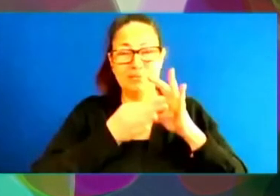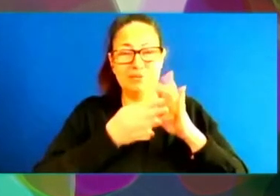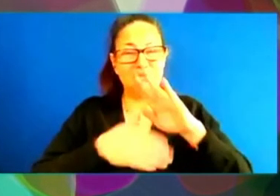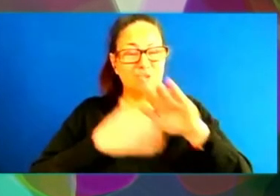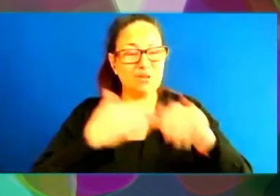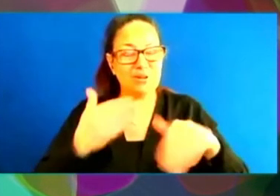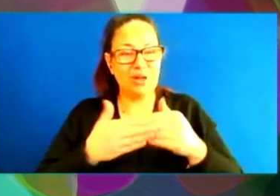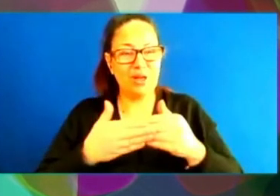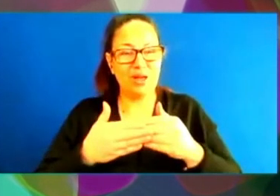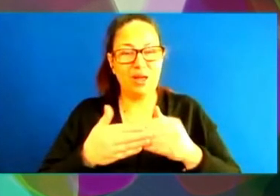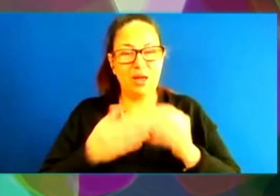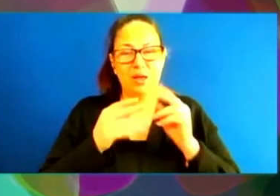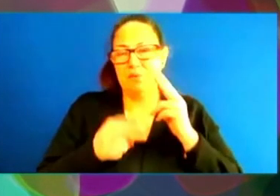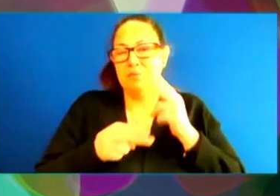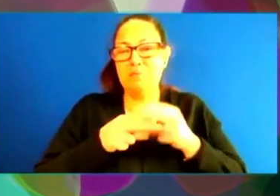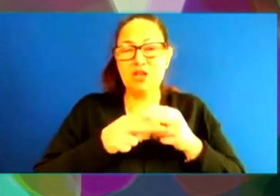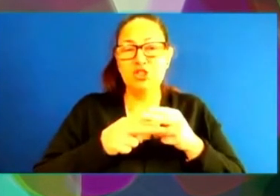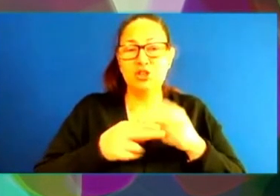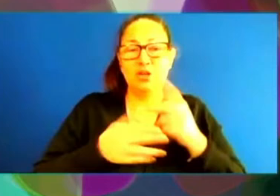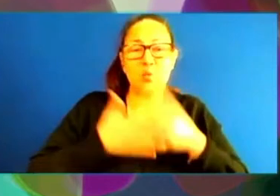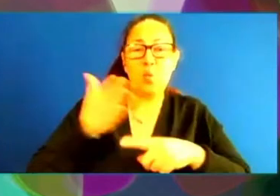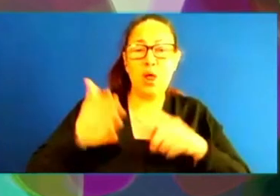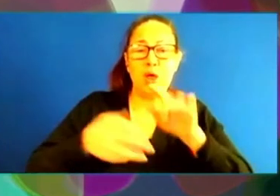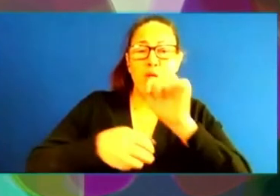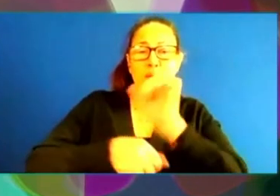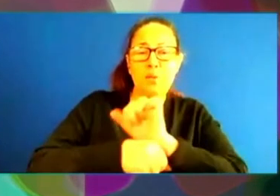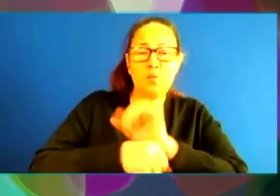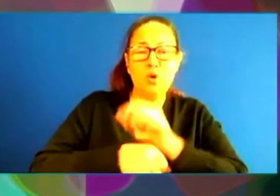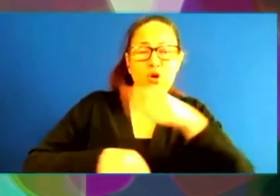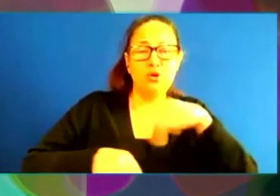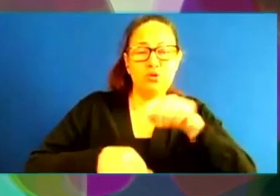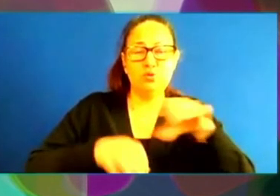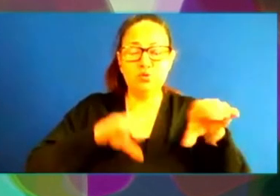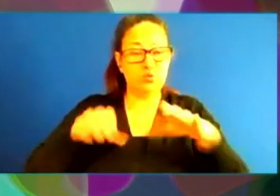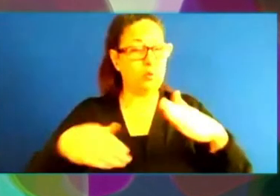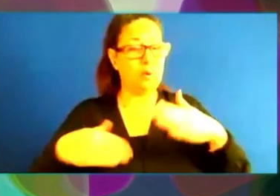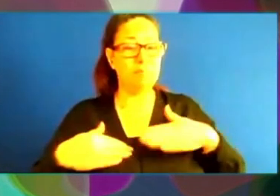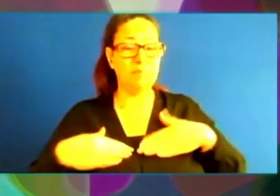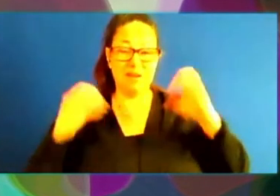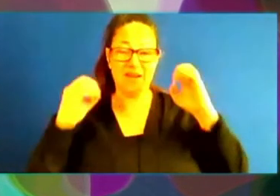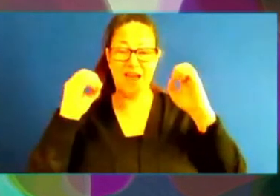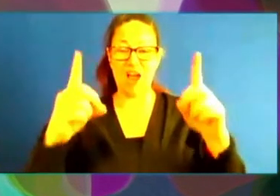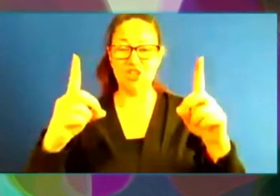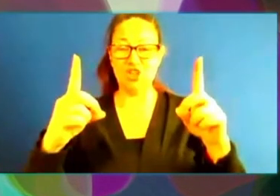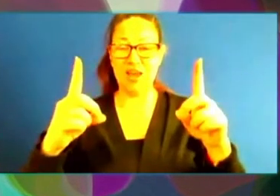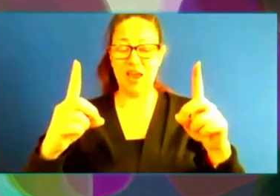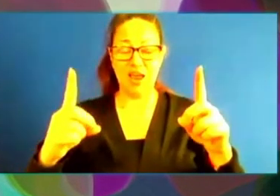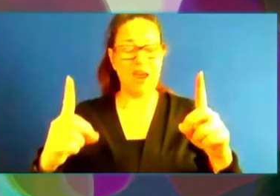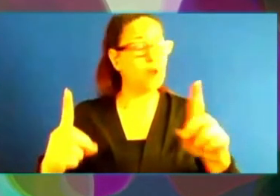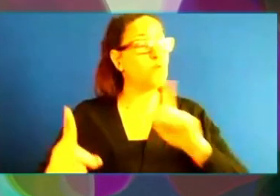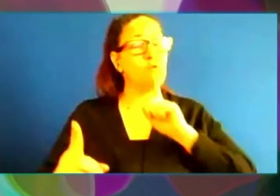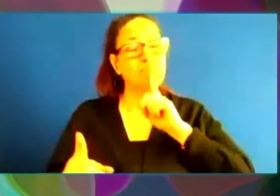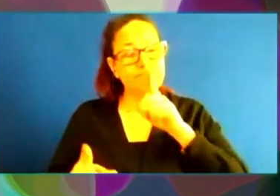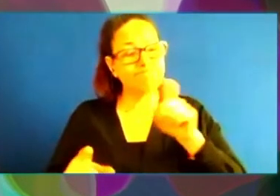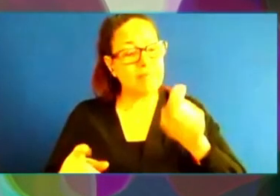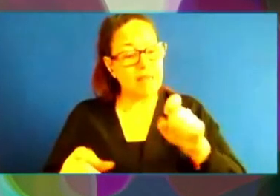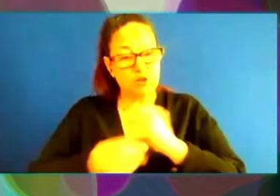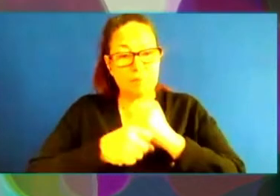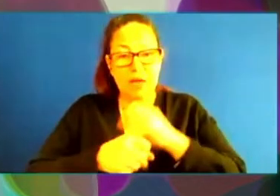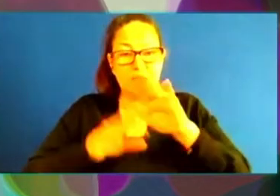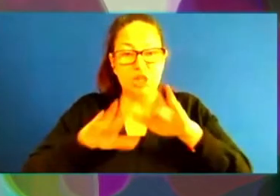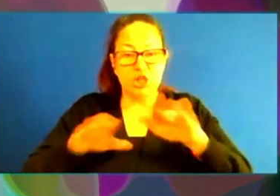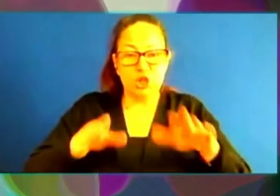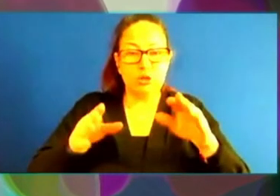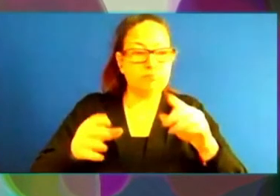criticality in just the work you're doing. And in my work as an educator, I'm always pushing, like, we gotta get our young people critically thinking about